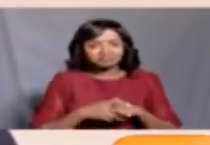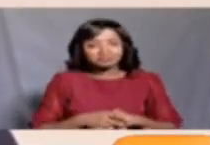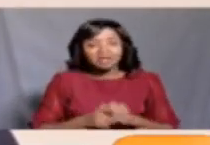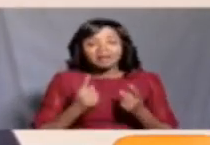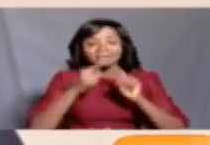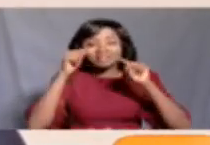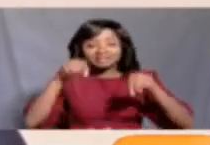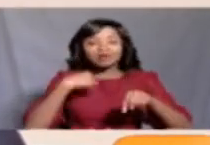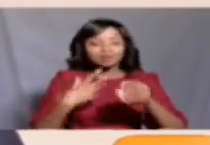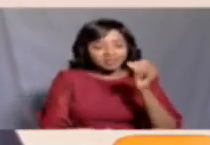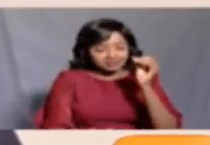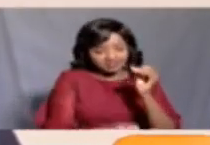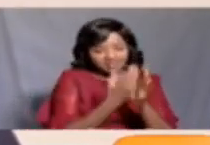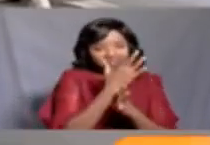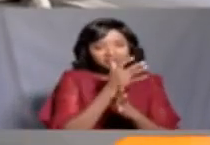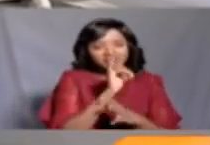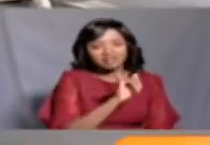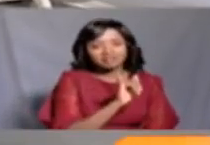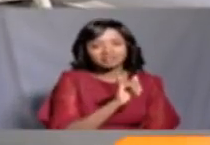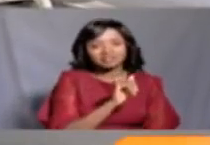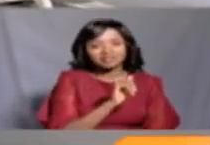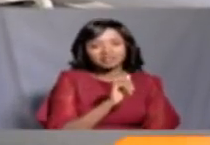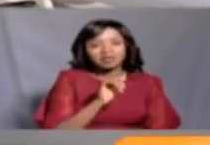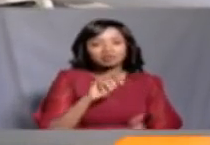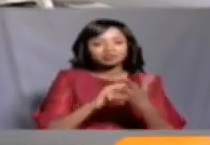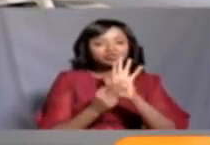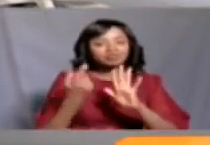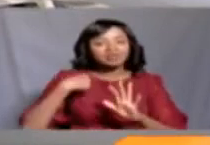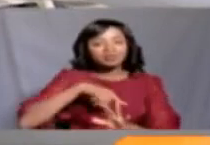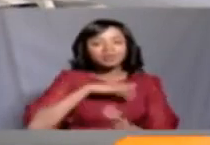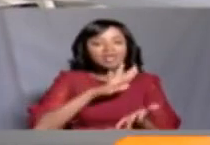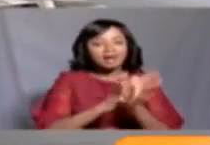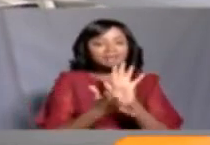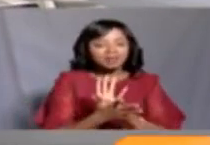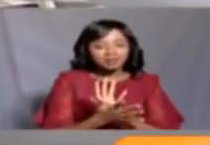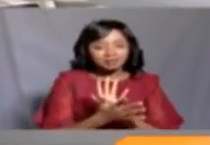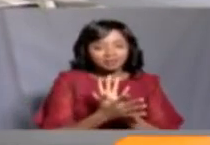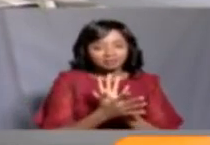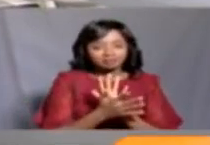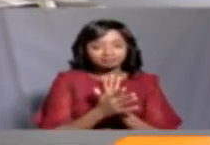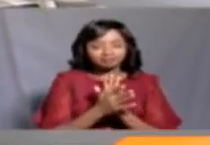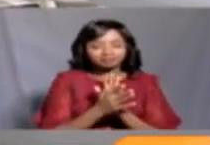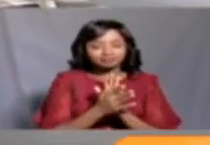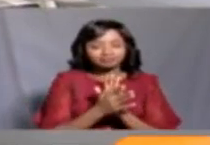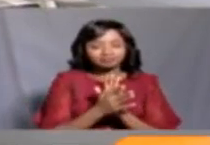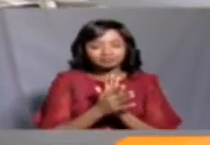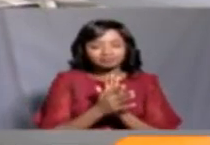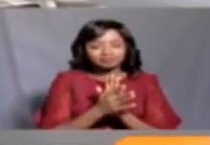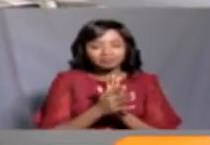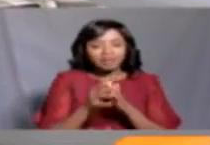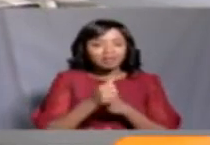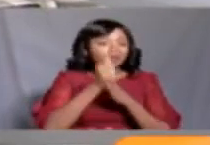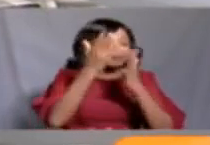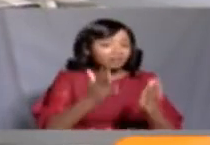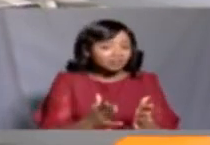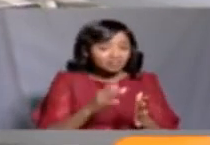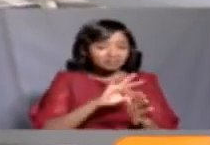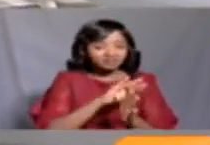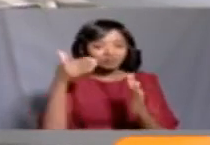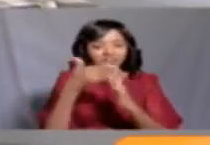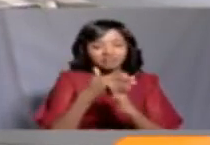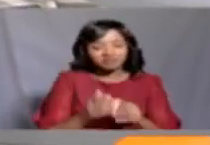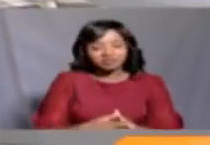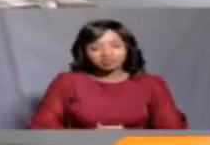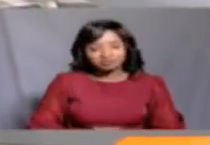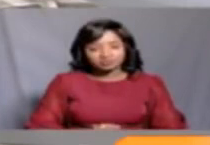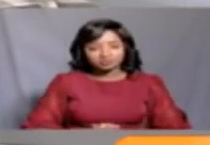Now we're starting to create those. And so we're becoming probably a pioneer in interventions as well.